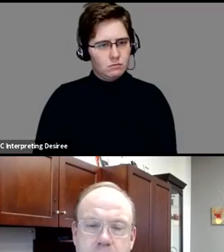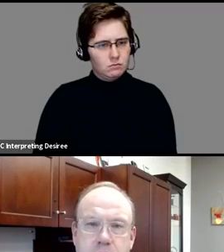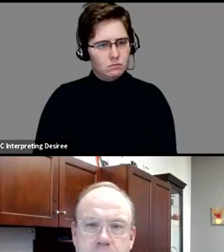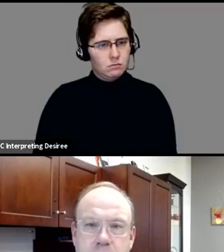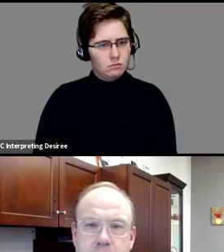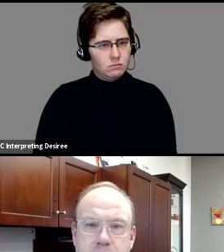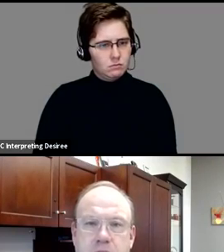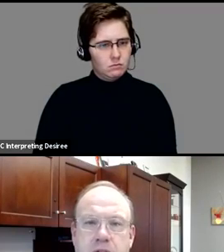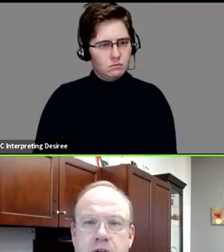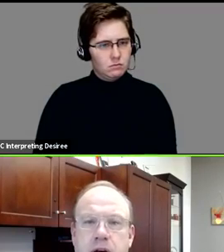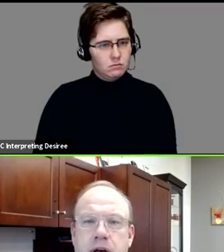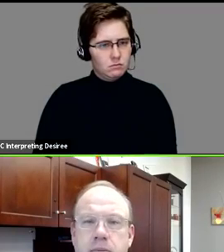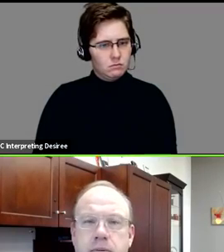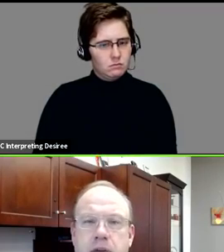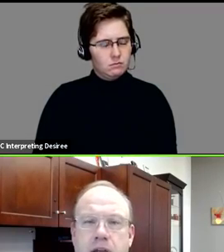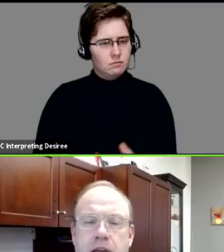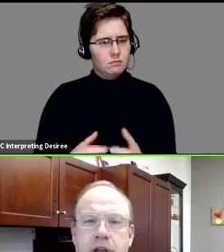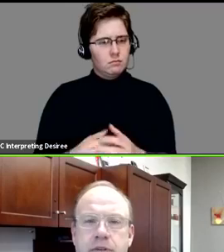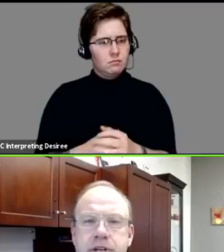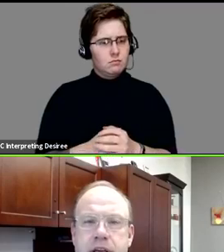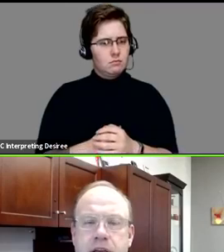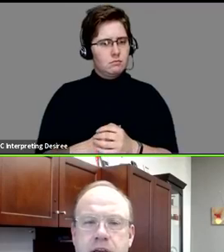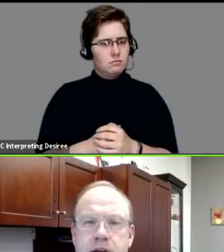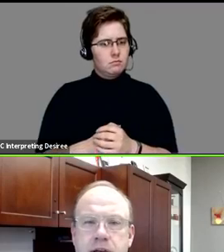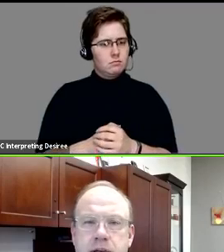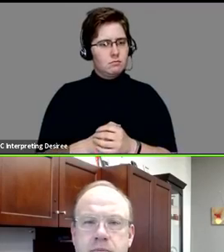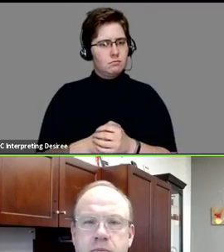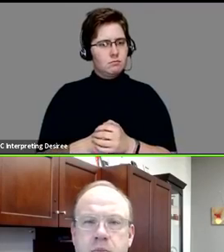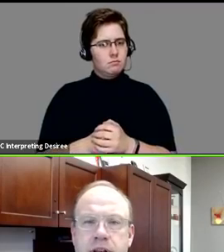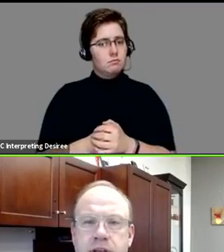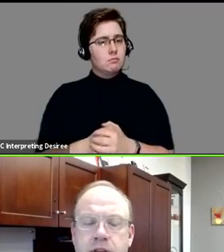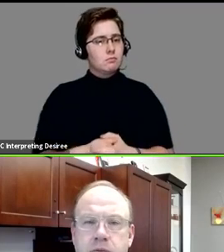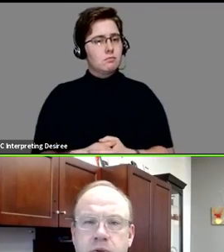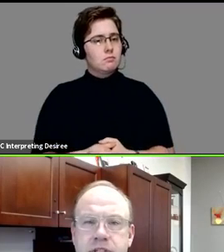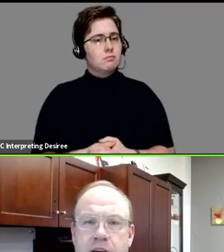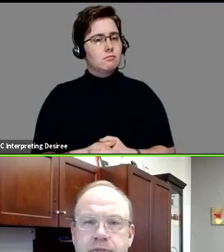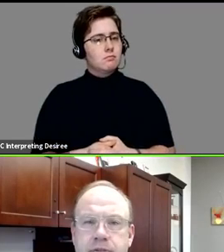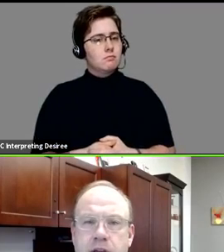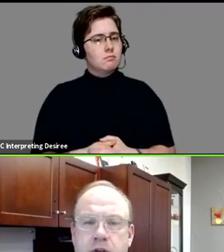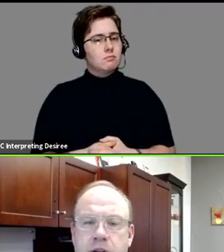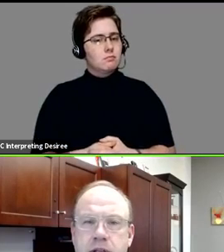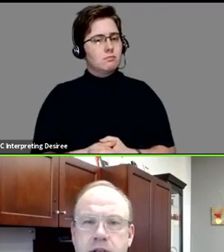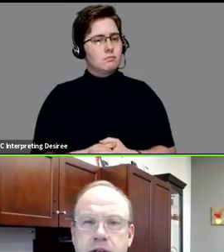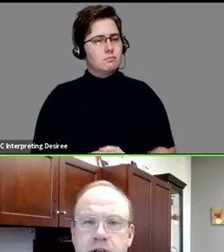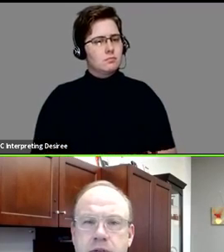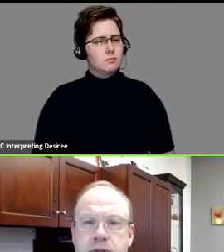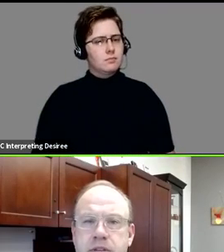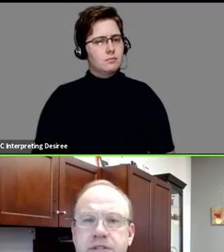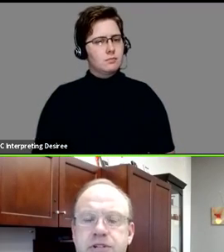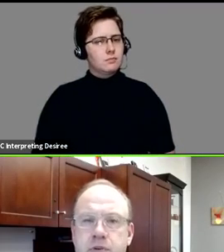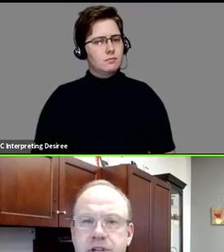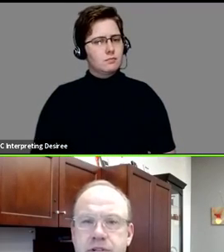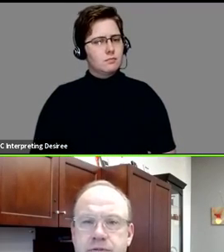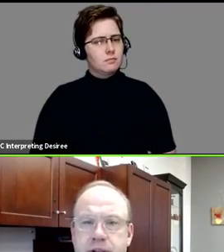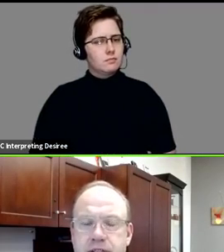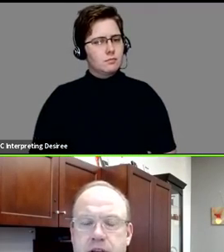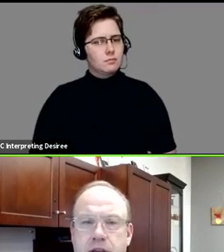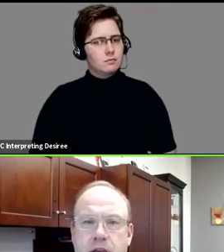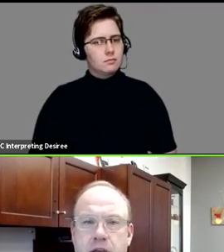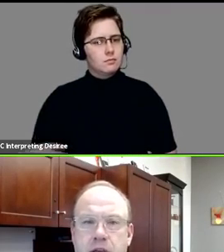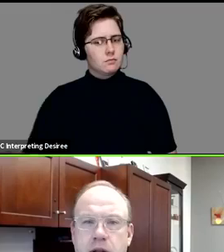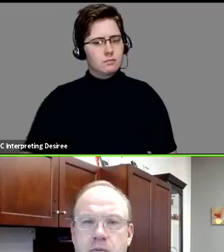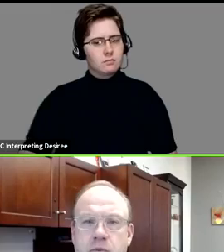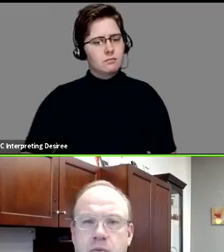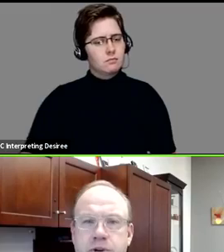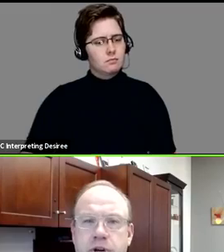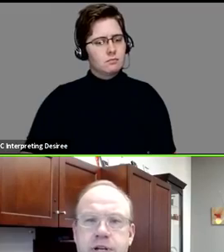at all? Yeah, Kaylee, every day we get together with staff and look at the situation for that